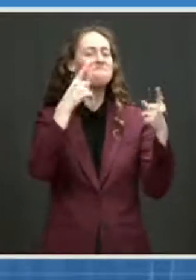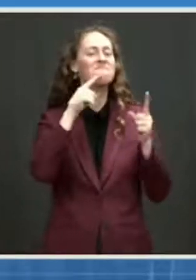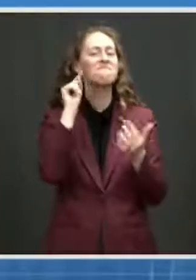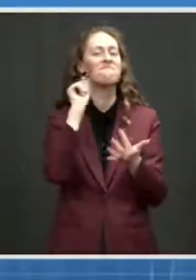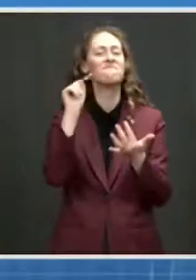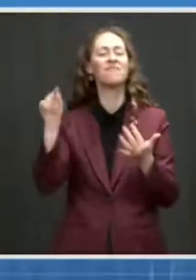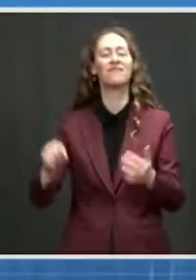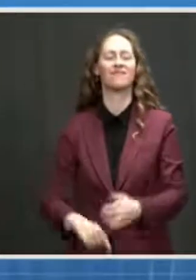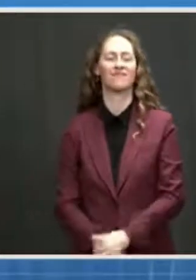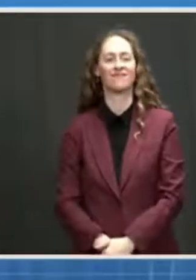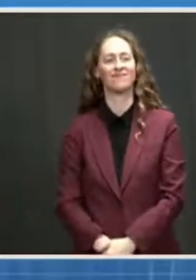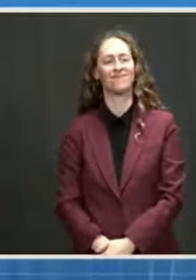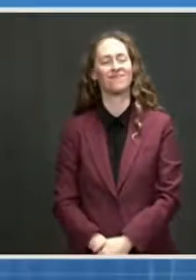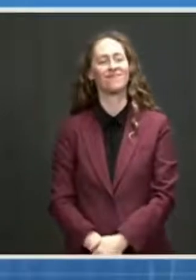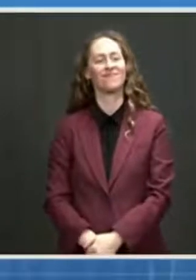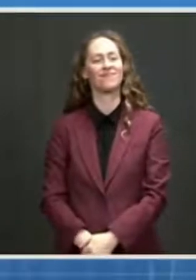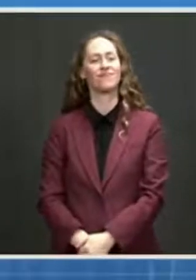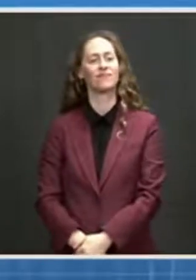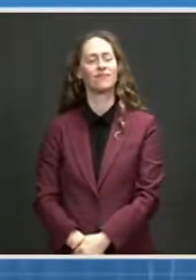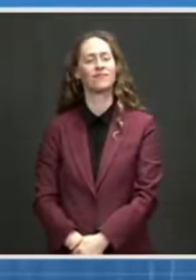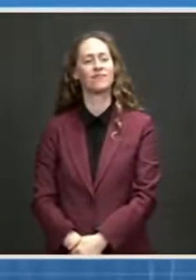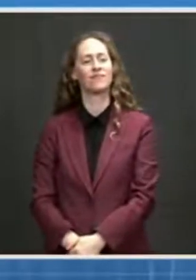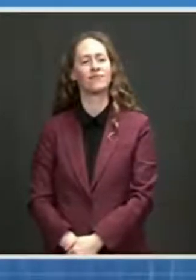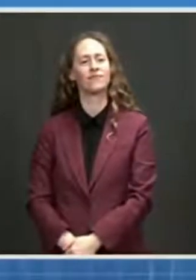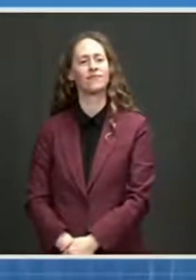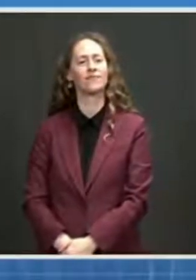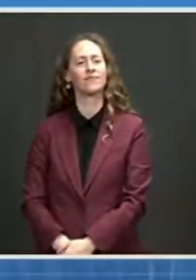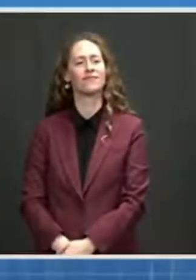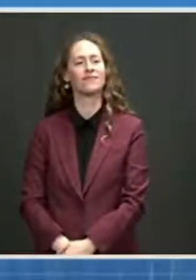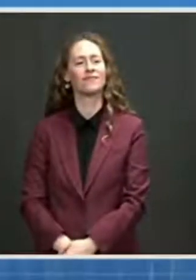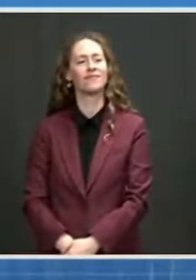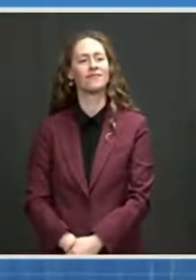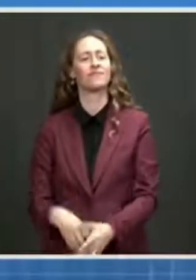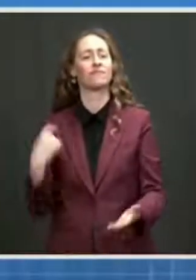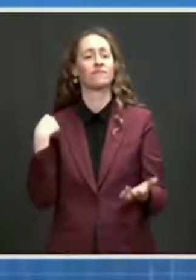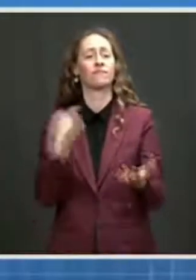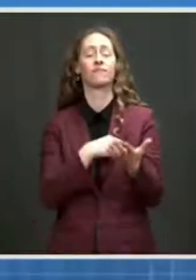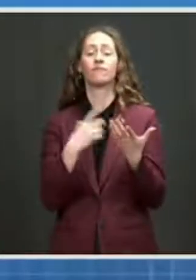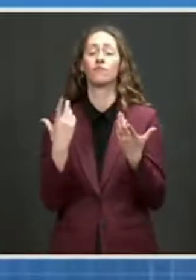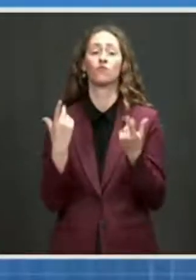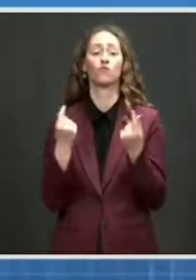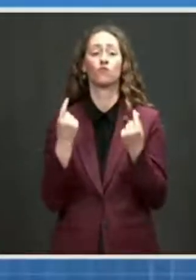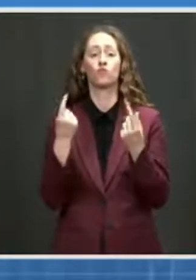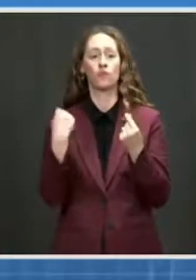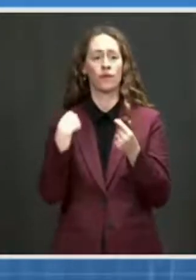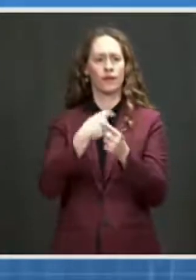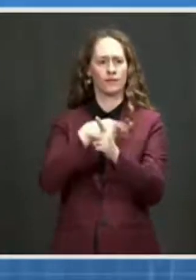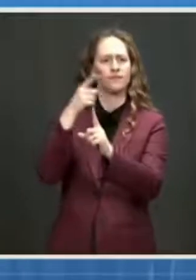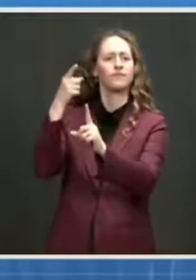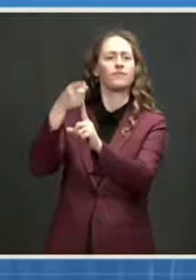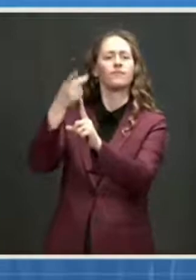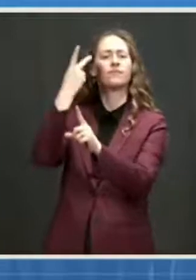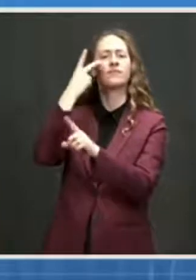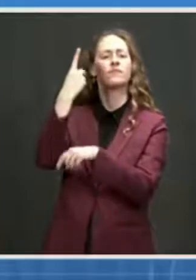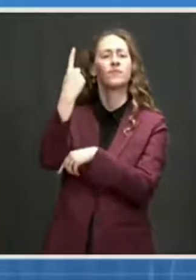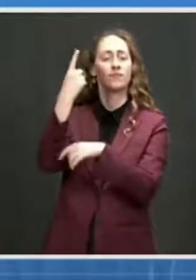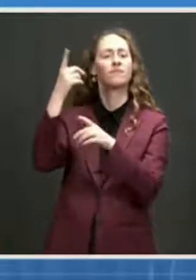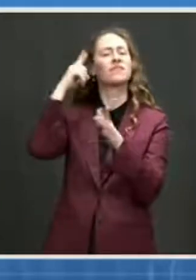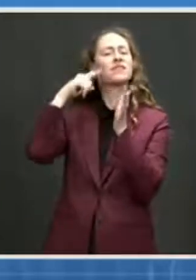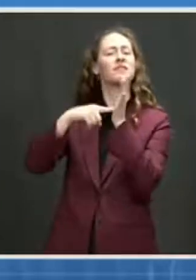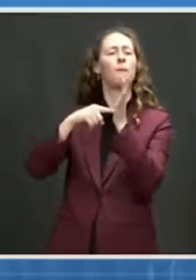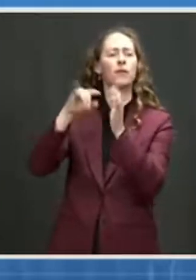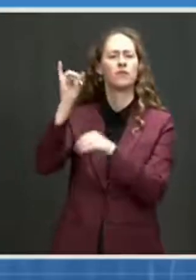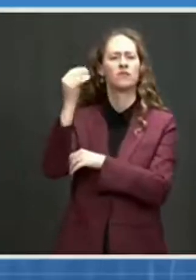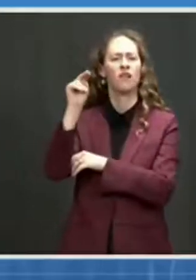Carlisle, an Amazon delivery driver from Toledo, Ohio. Here's what he said about getting vaccinated, and I quote,